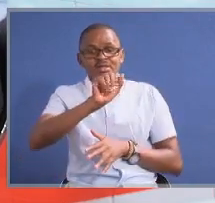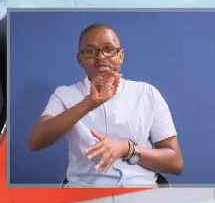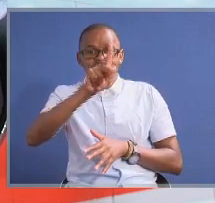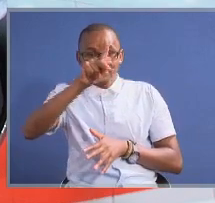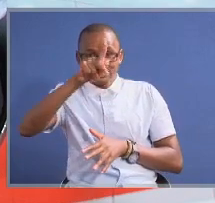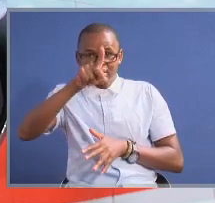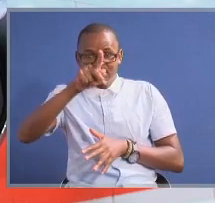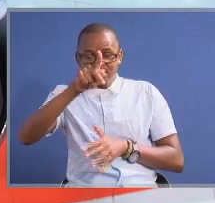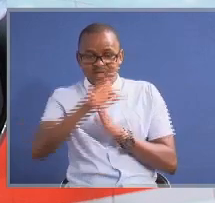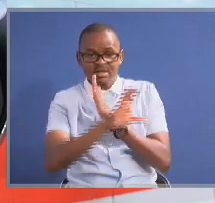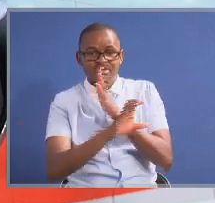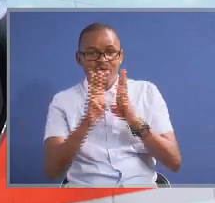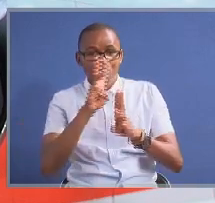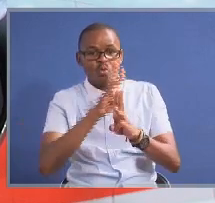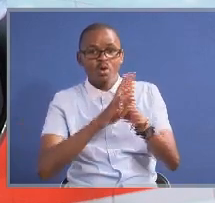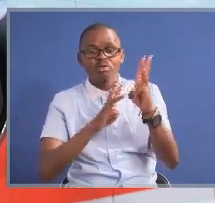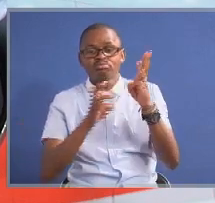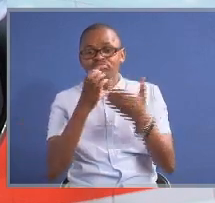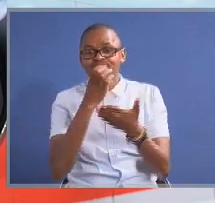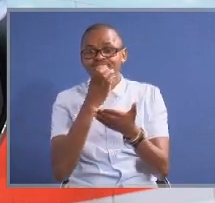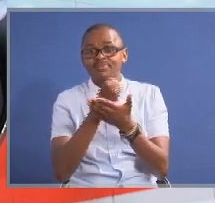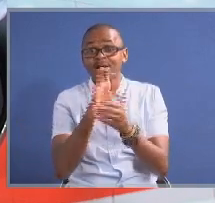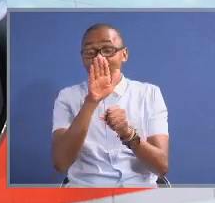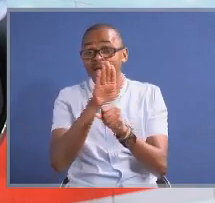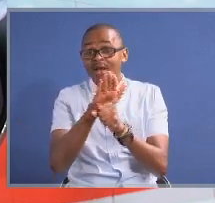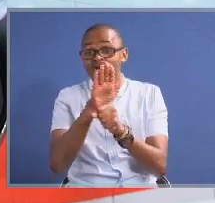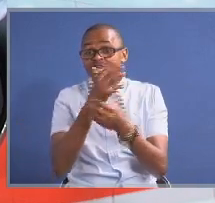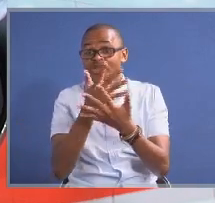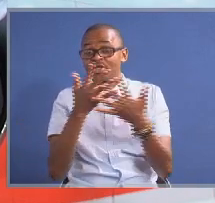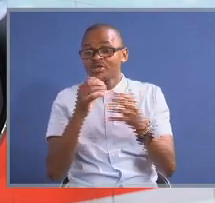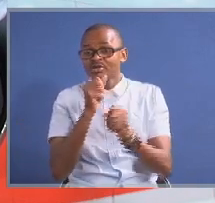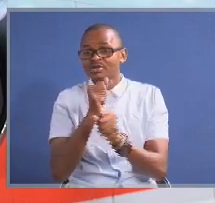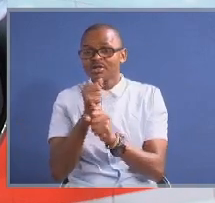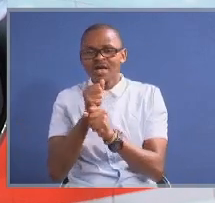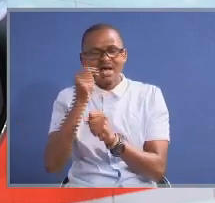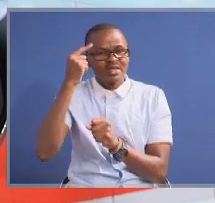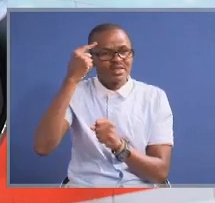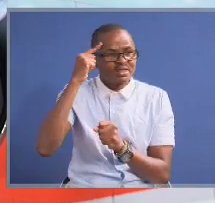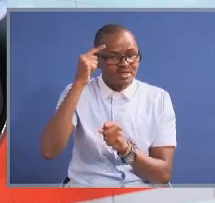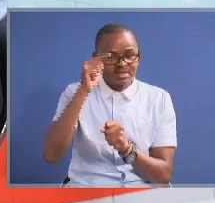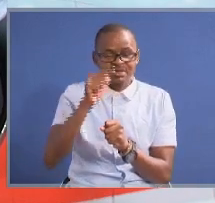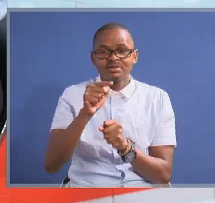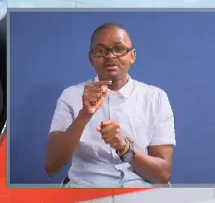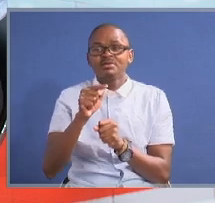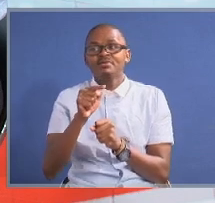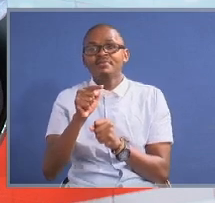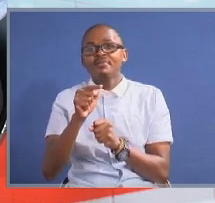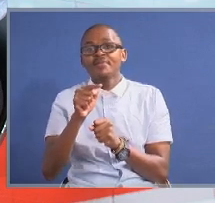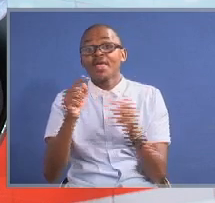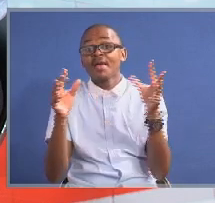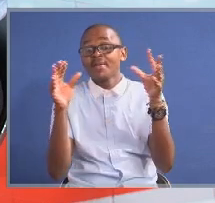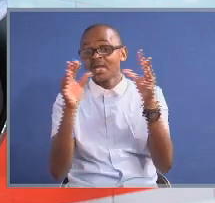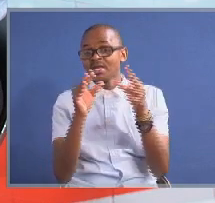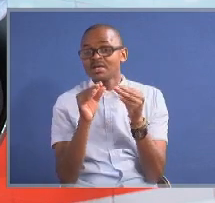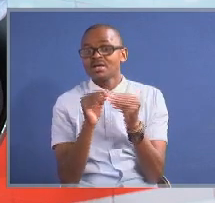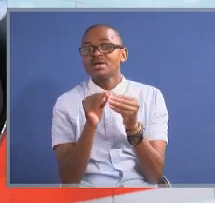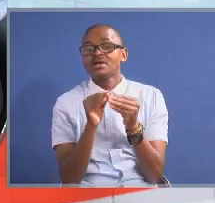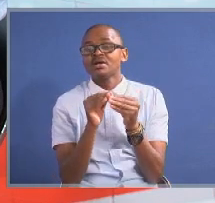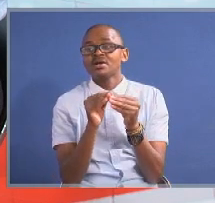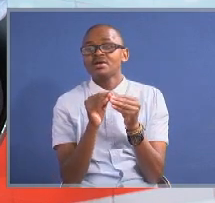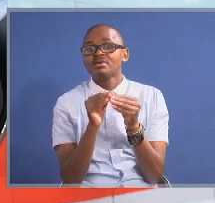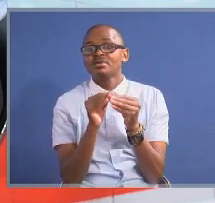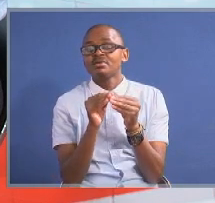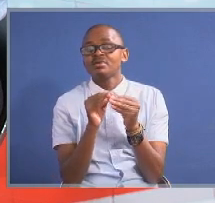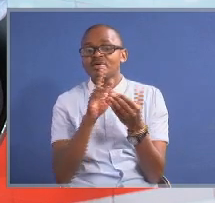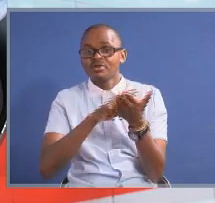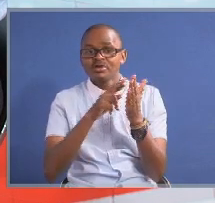countries into the world economy. So there's so much things to do. And I think in this meeting, a